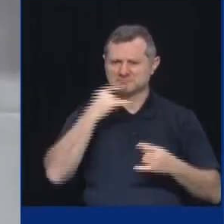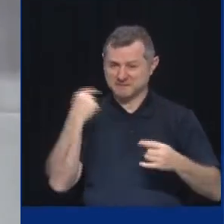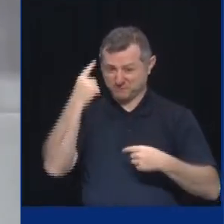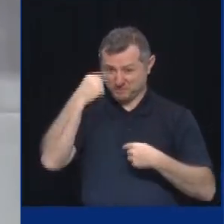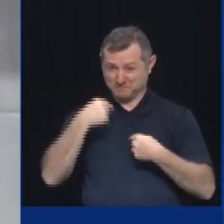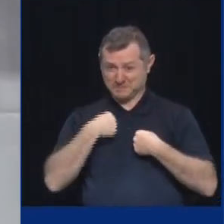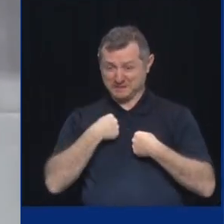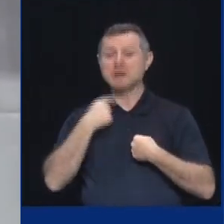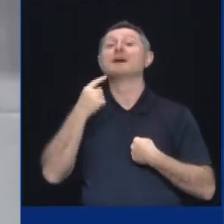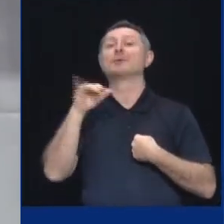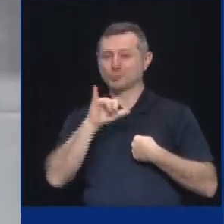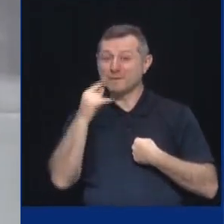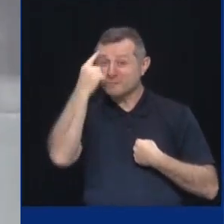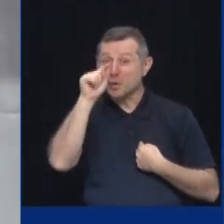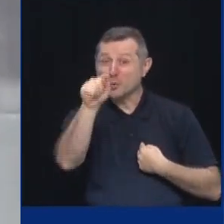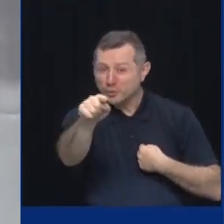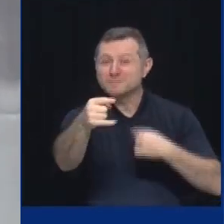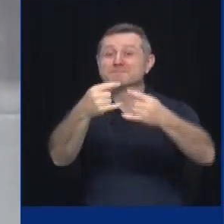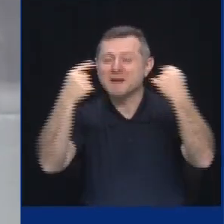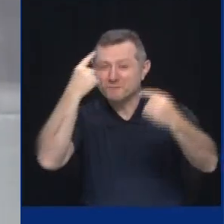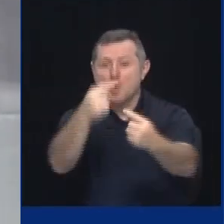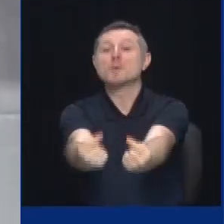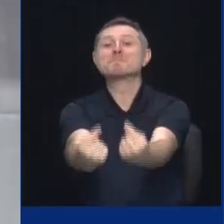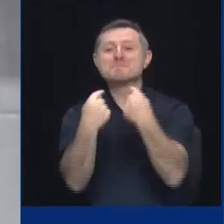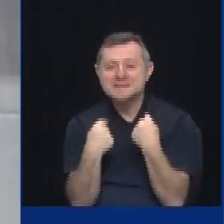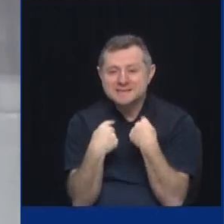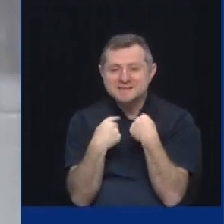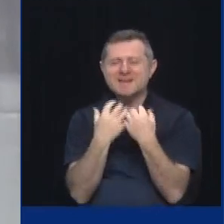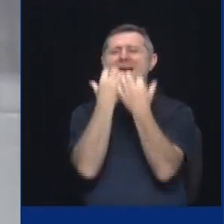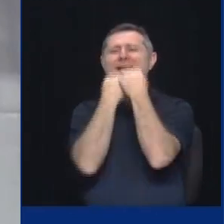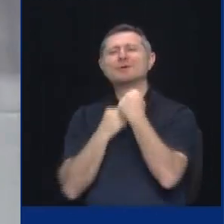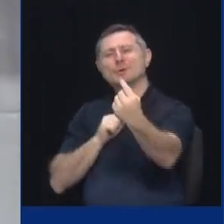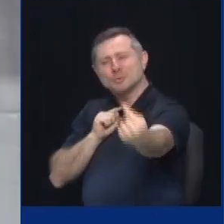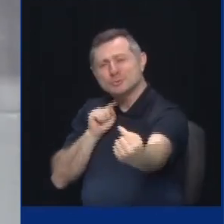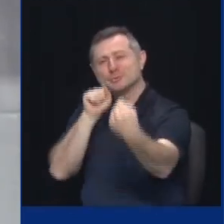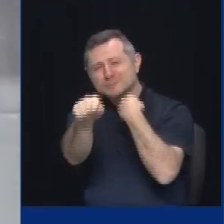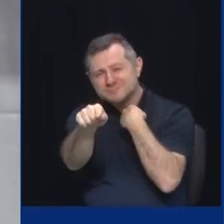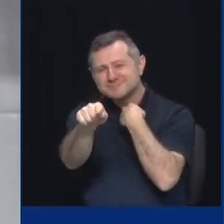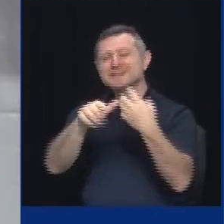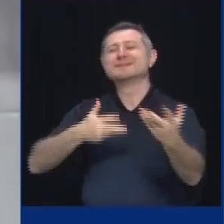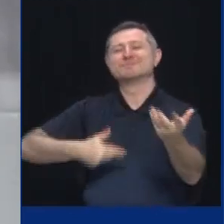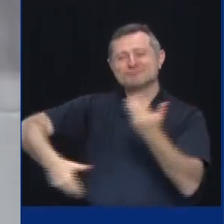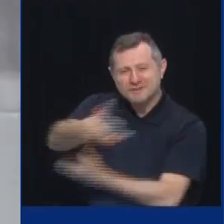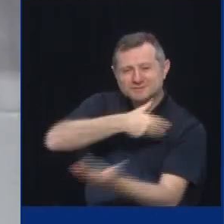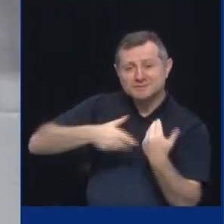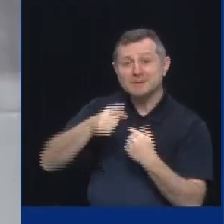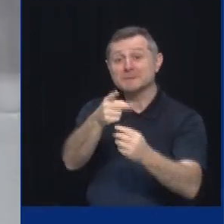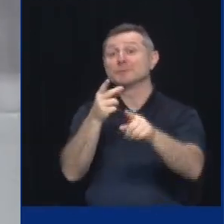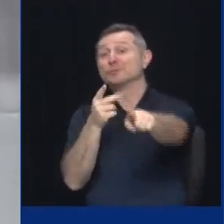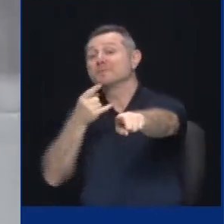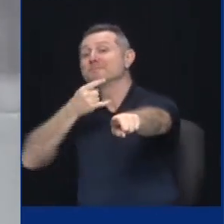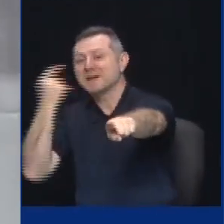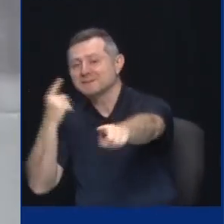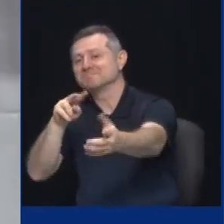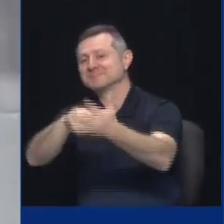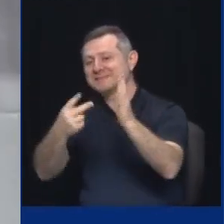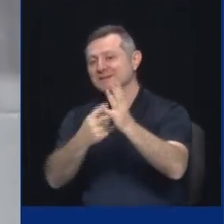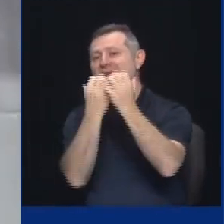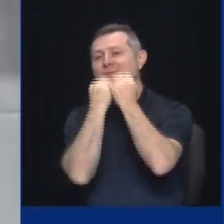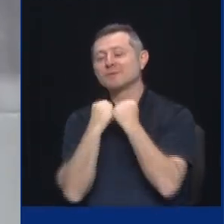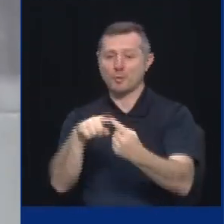I wear a mask because I care about you. And you wear a mask because you care about me.